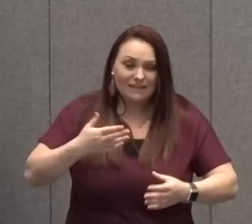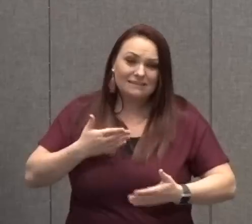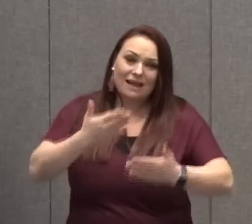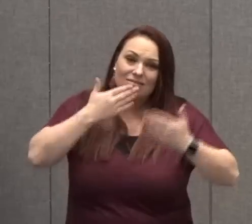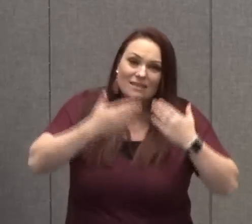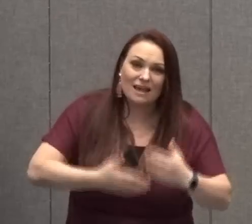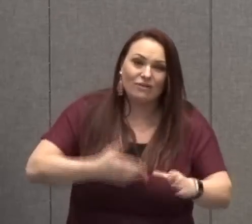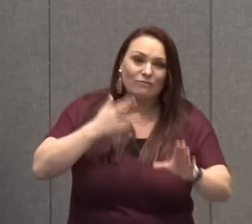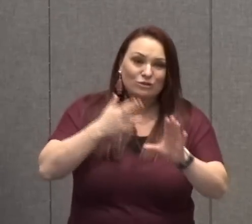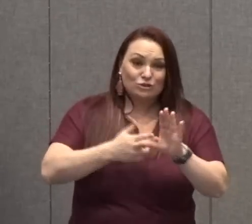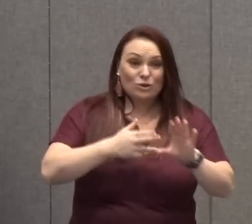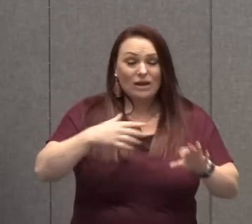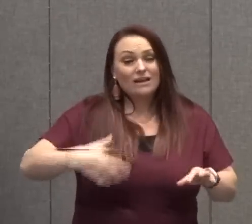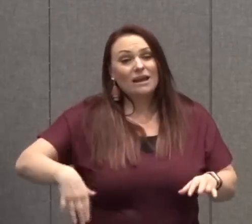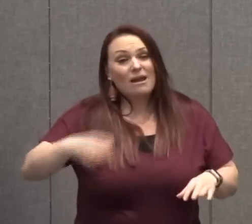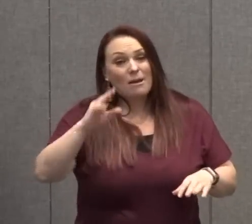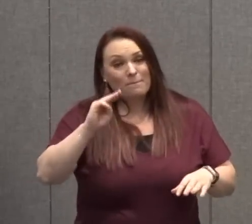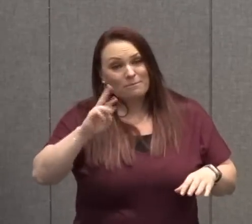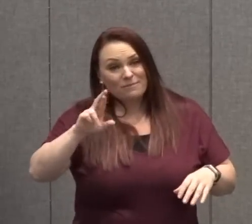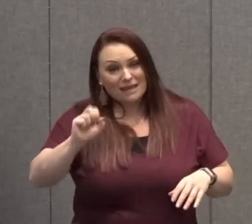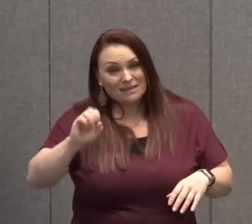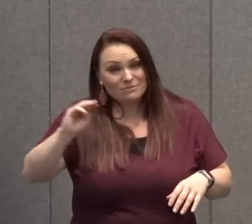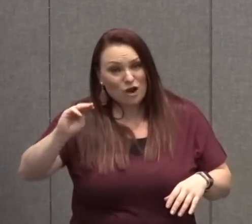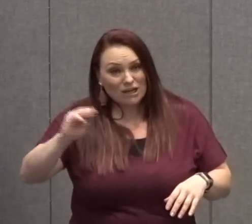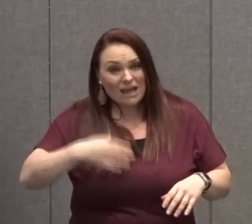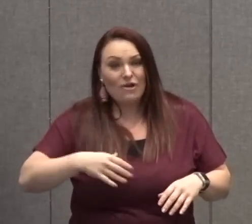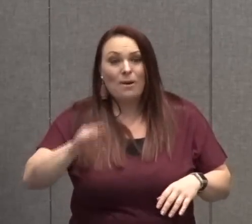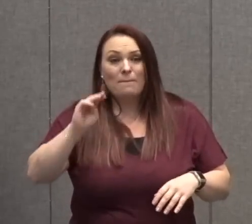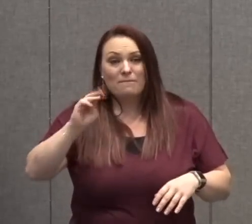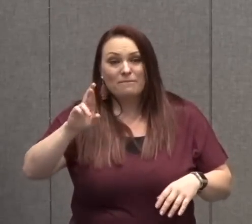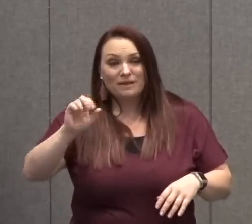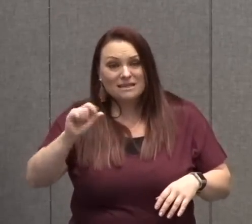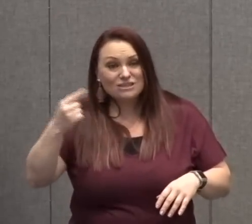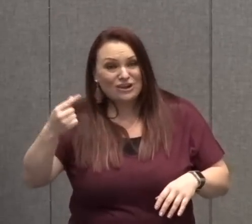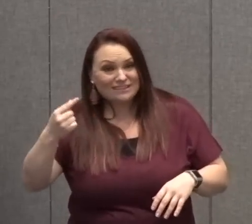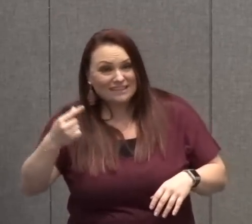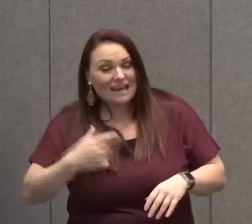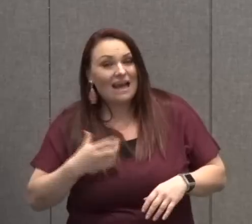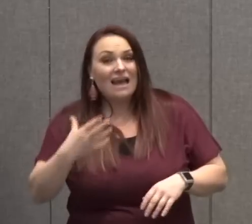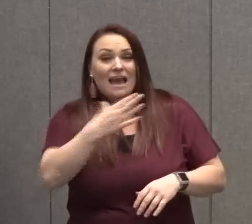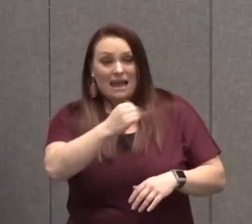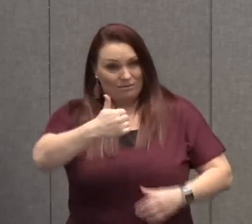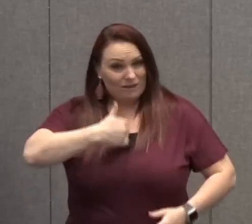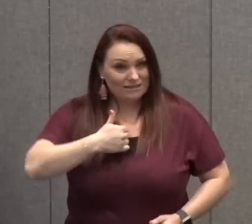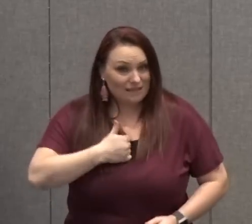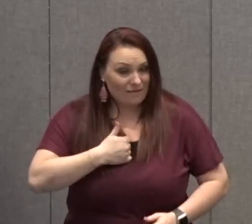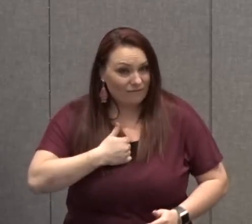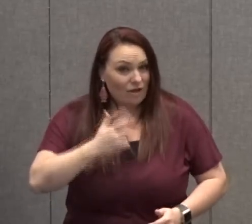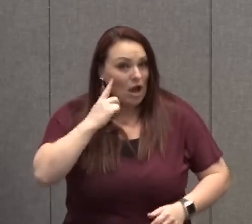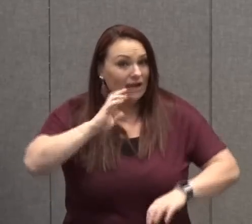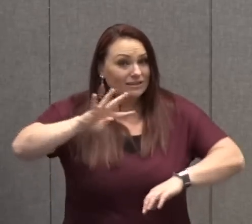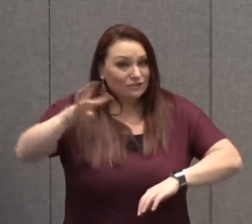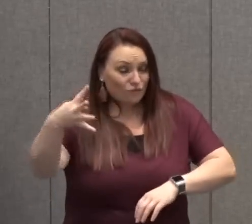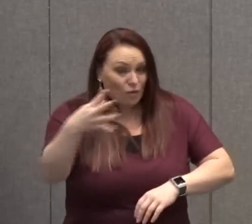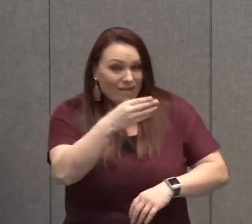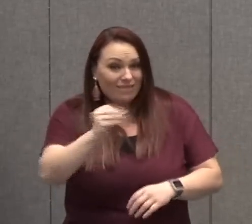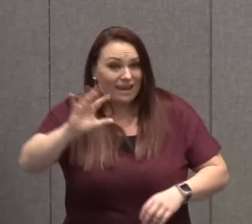Martindale, Miss Garcia, and myself on today's fourth and fifth grade game.